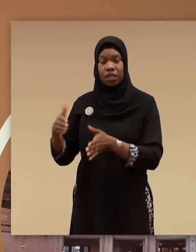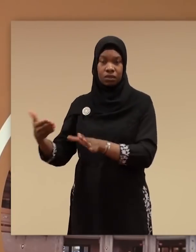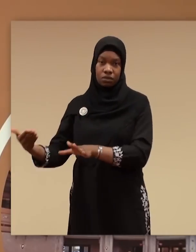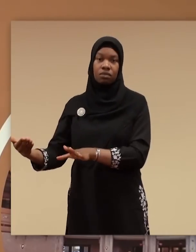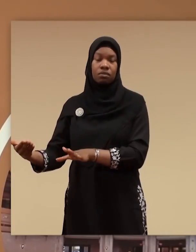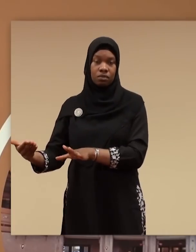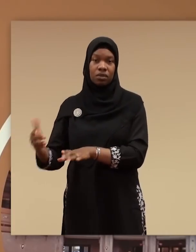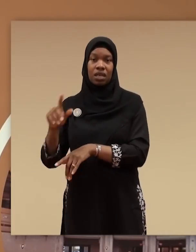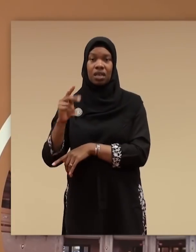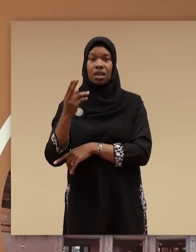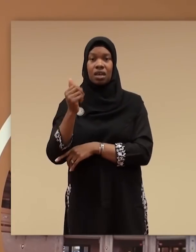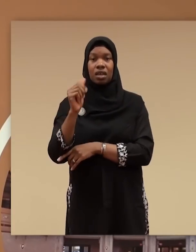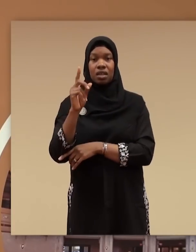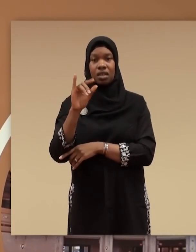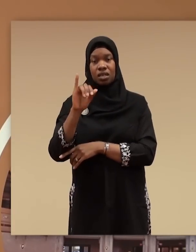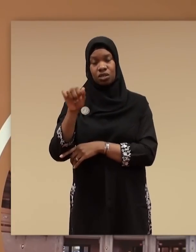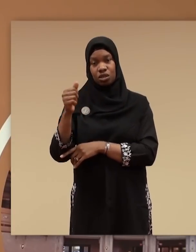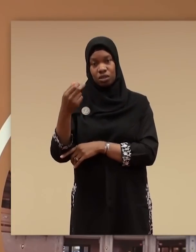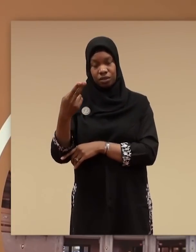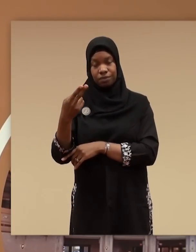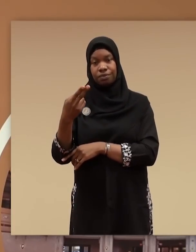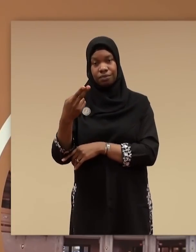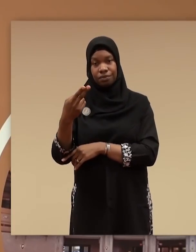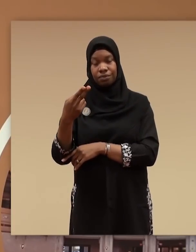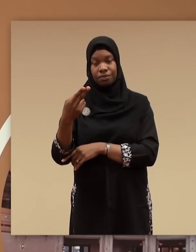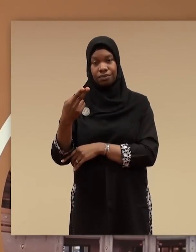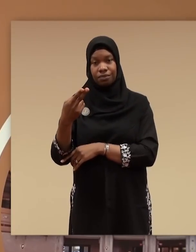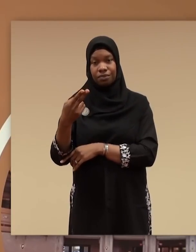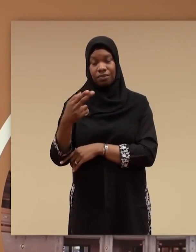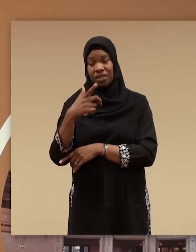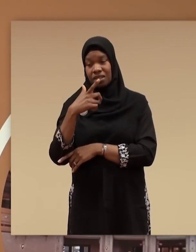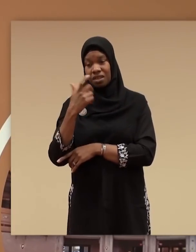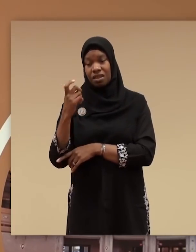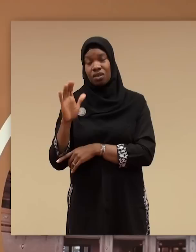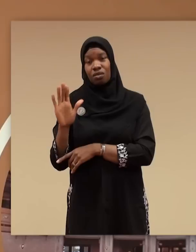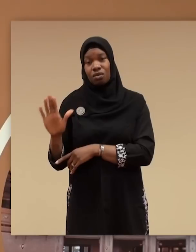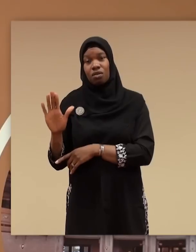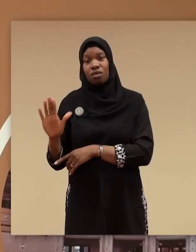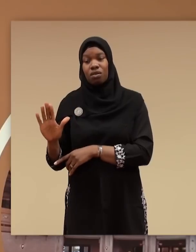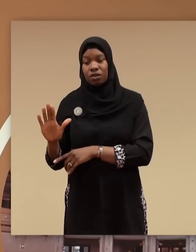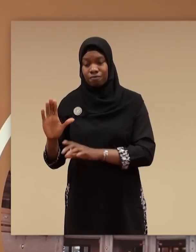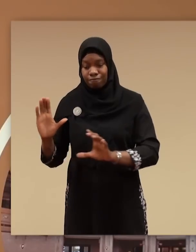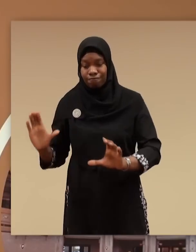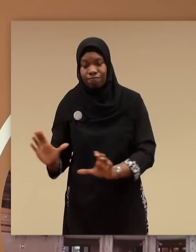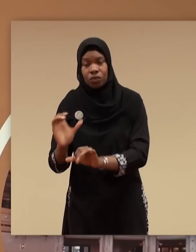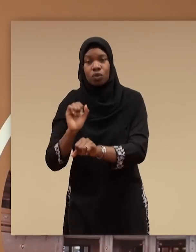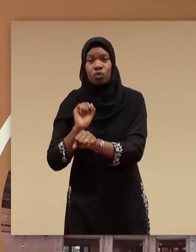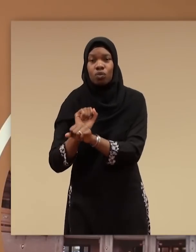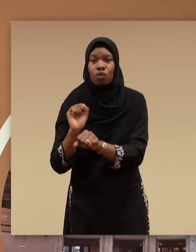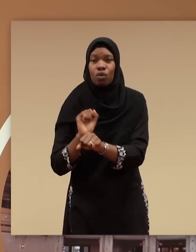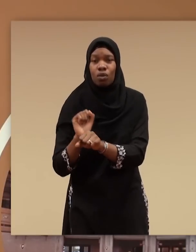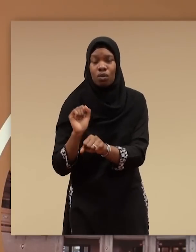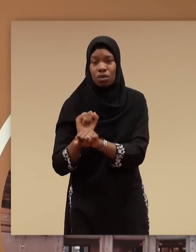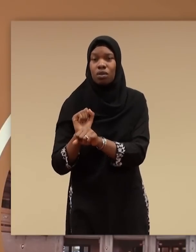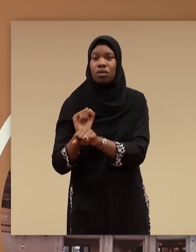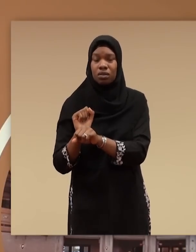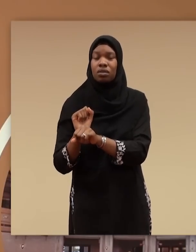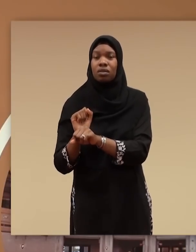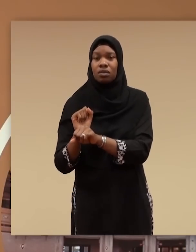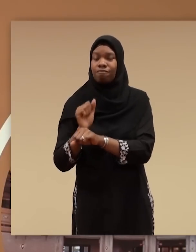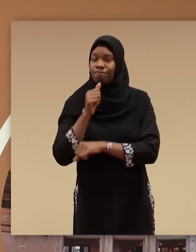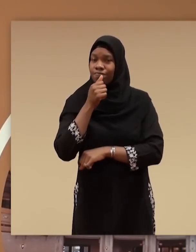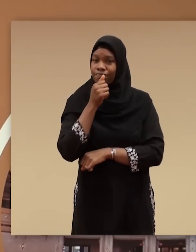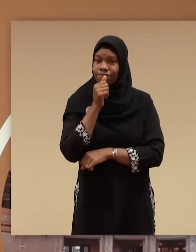She died after the boycott. The effort she made took its toll on her. She was 65 years of